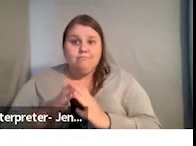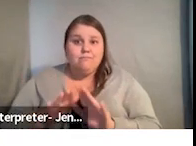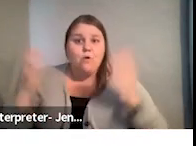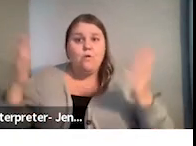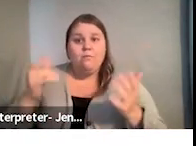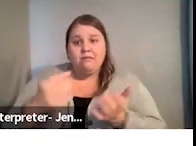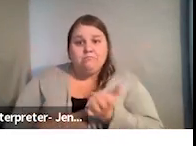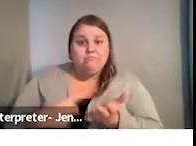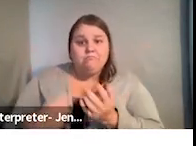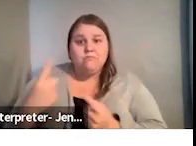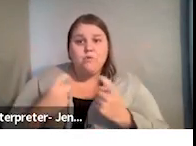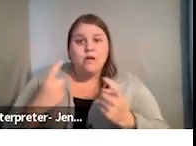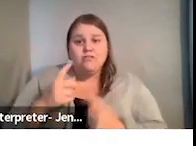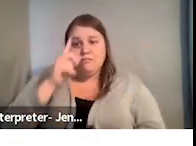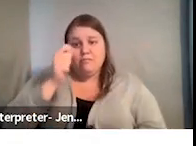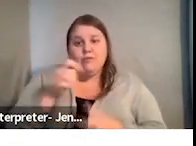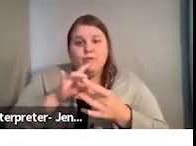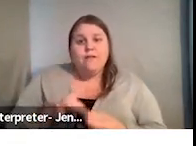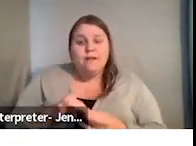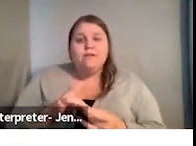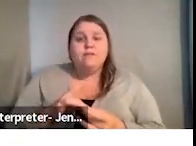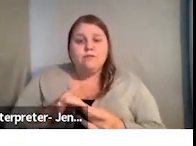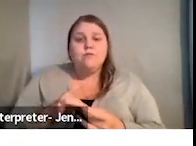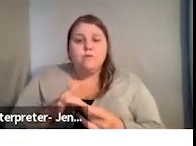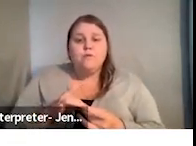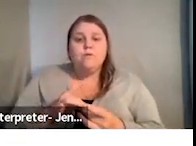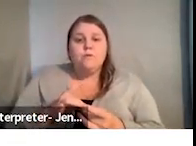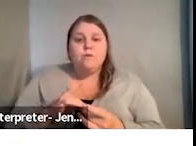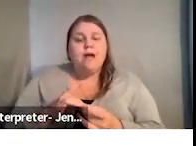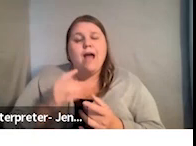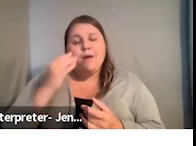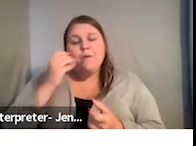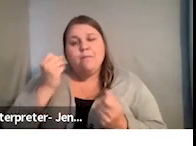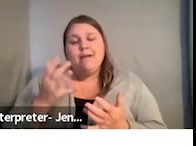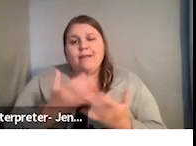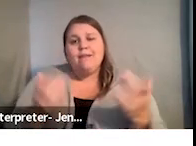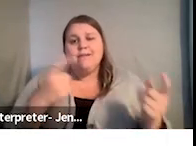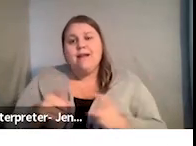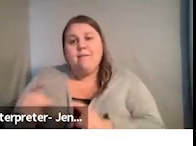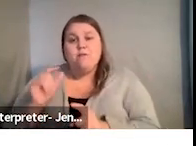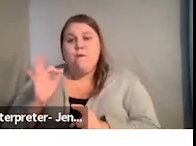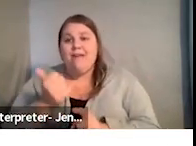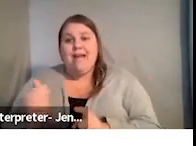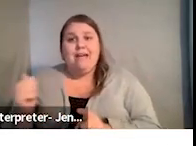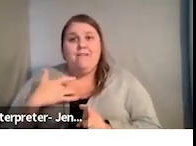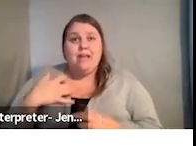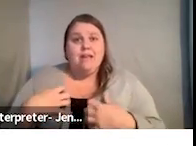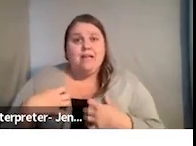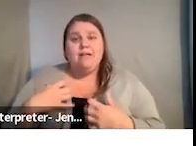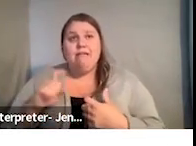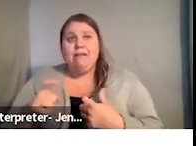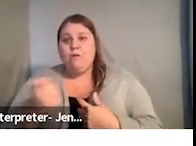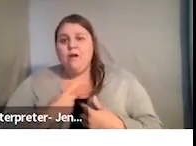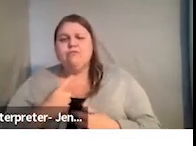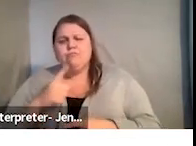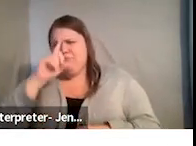anything related to, there's just lots happening. So if there's any questions that I can answer, because certainly there's some things